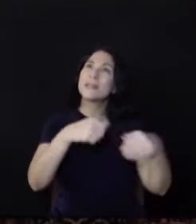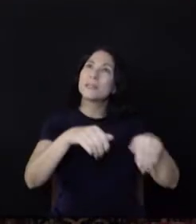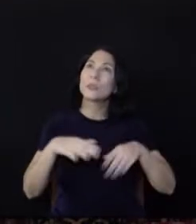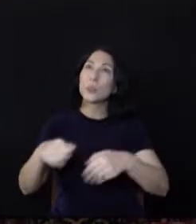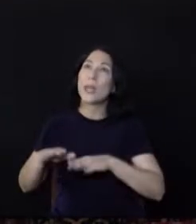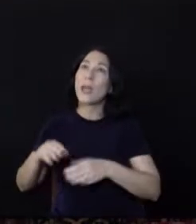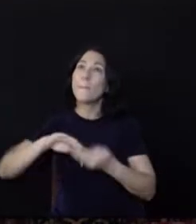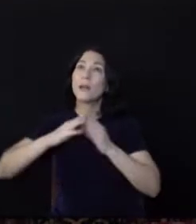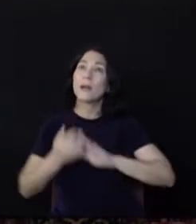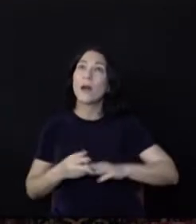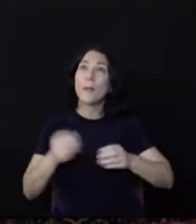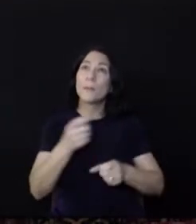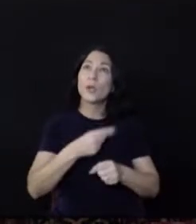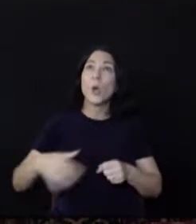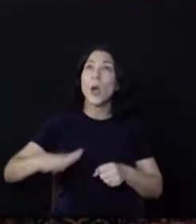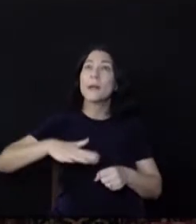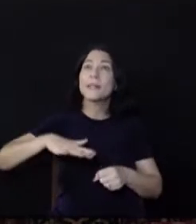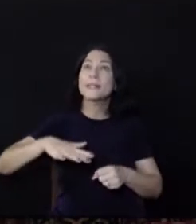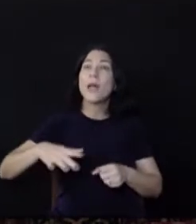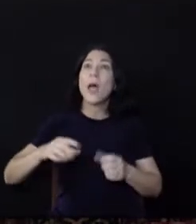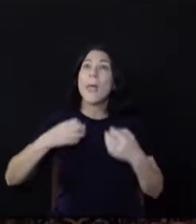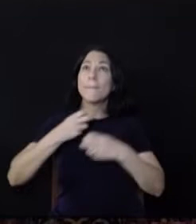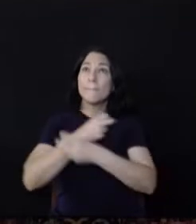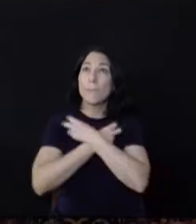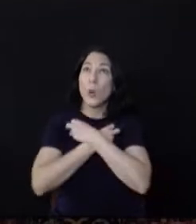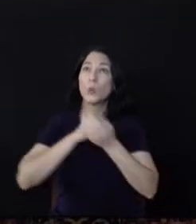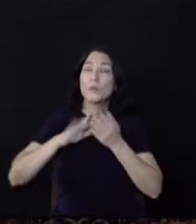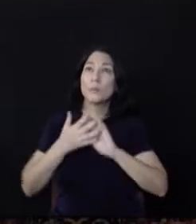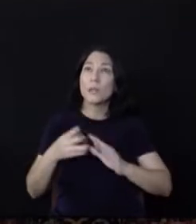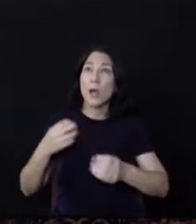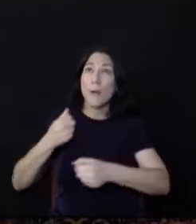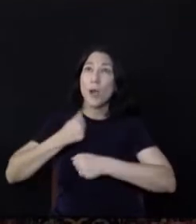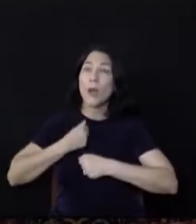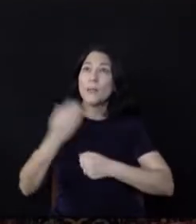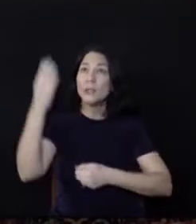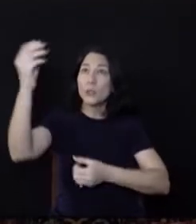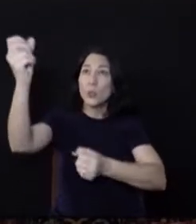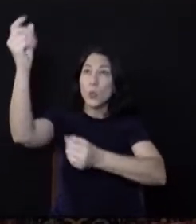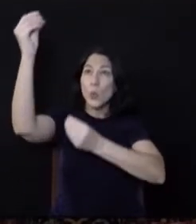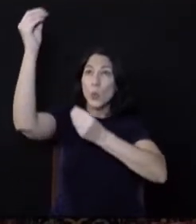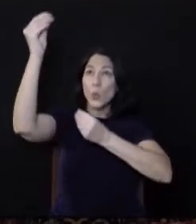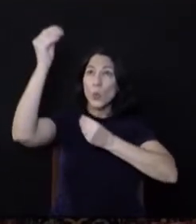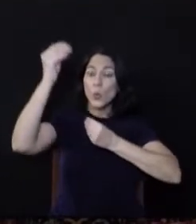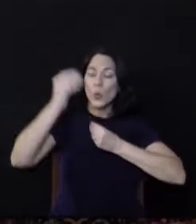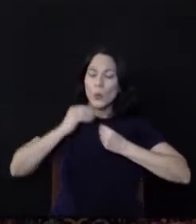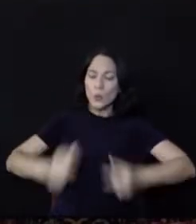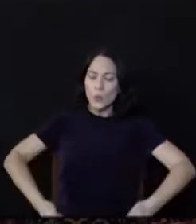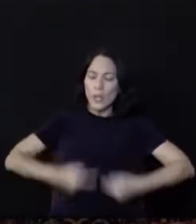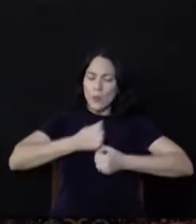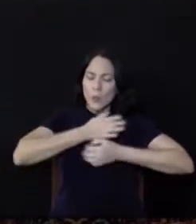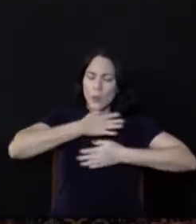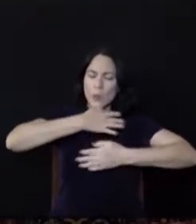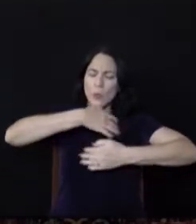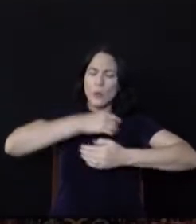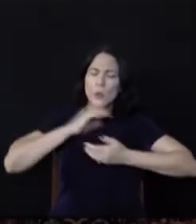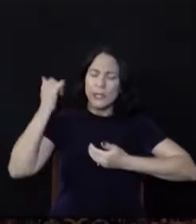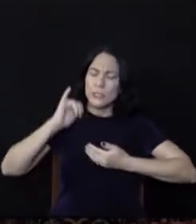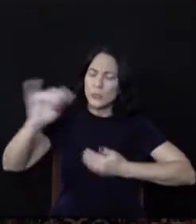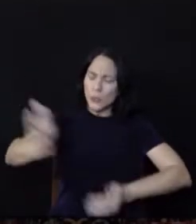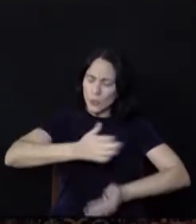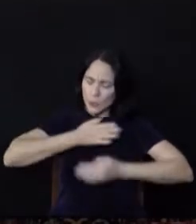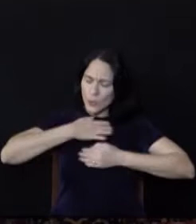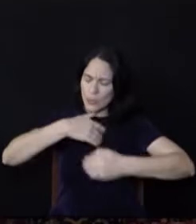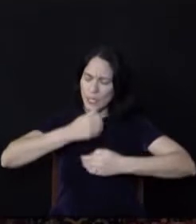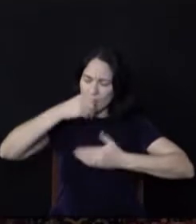gardens, bones into armies. You are the one who breathes life, your resurrection life, your eternal life